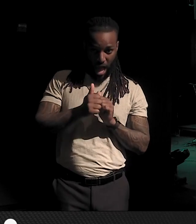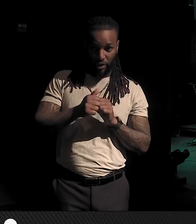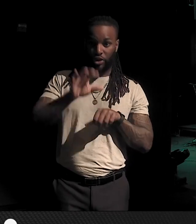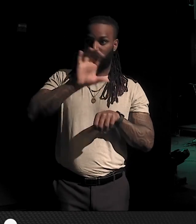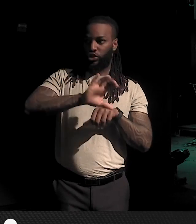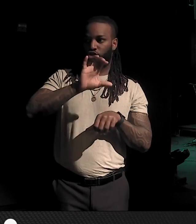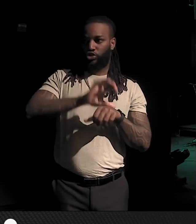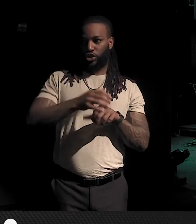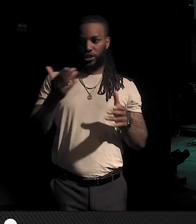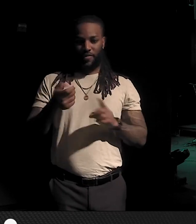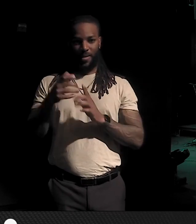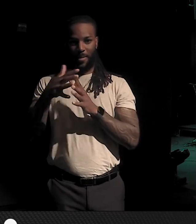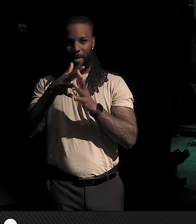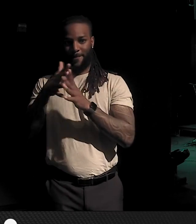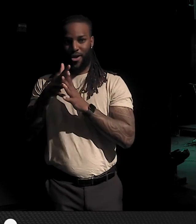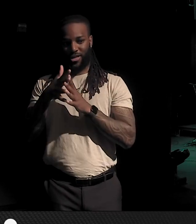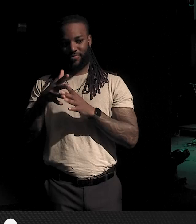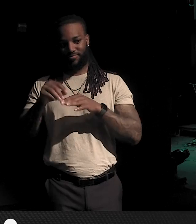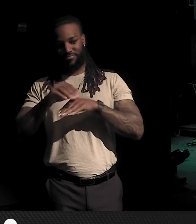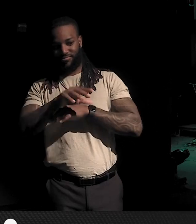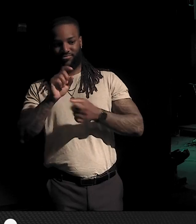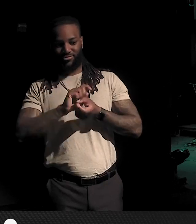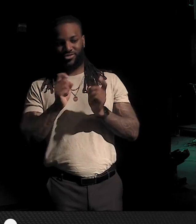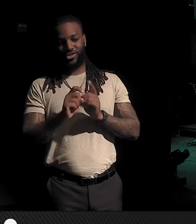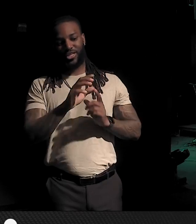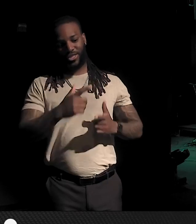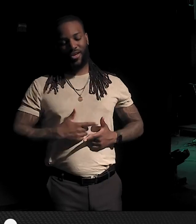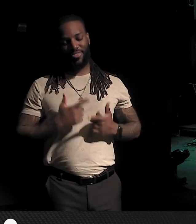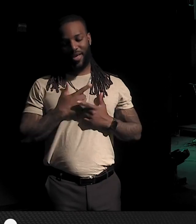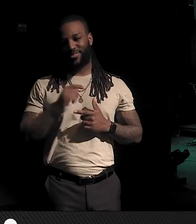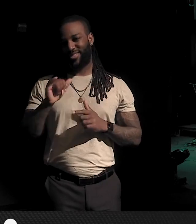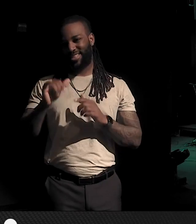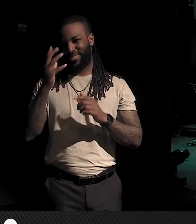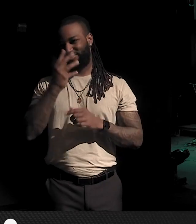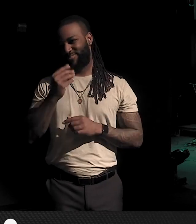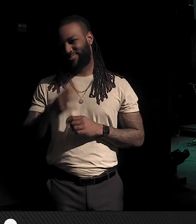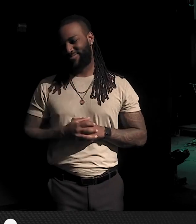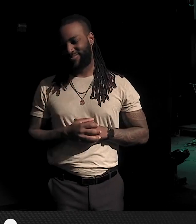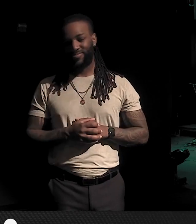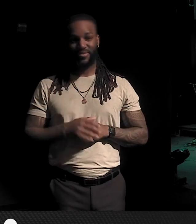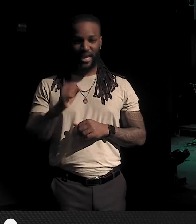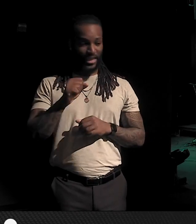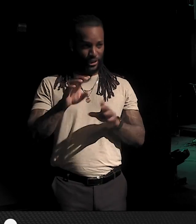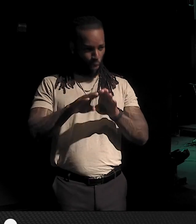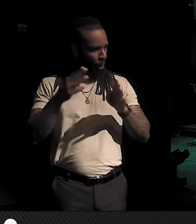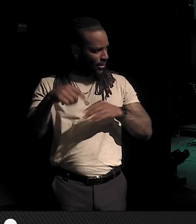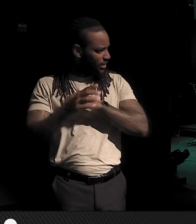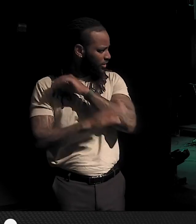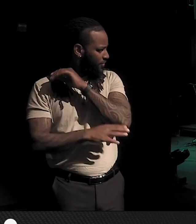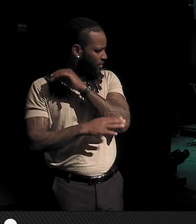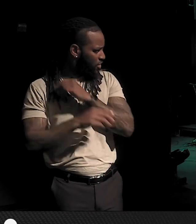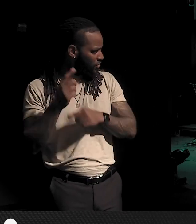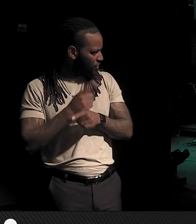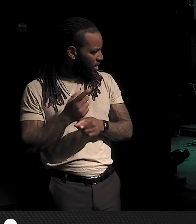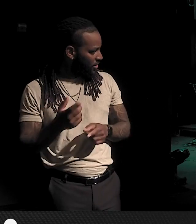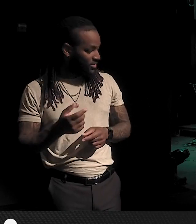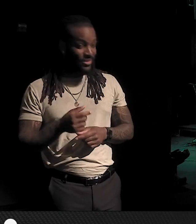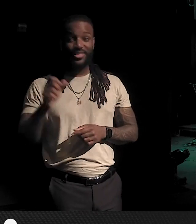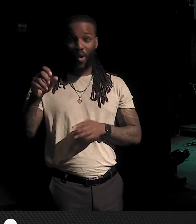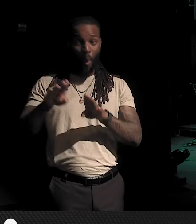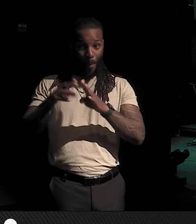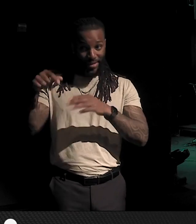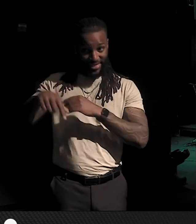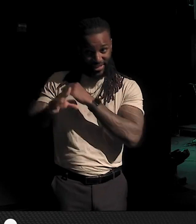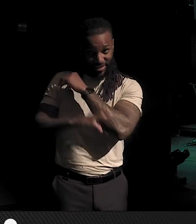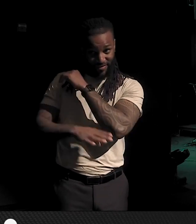their behalf. And I can't even tell you what that means to them. That's awesome. And so it looks like, I mean, is it opening this fall? Are we getting started? It opens this